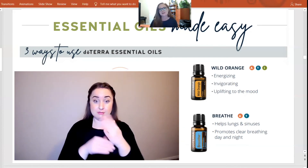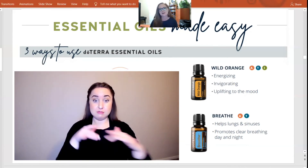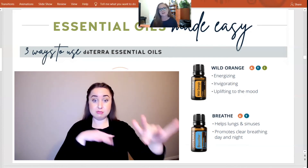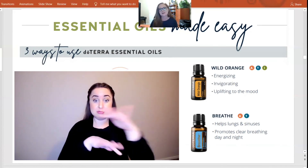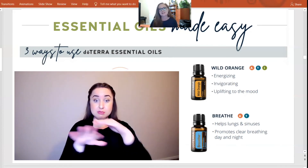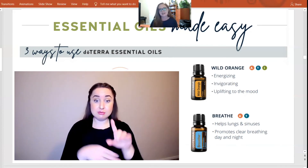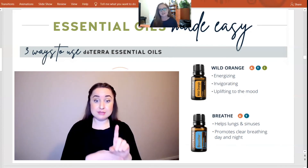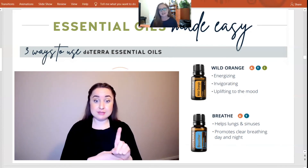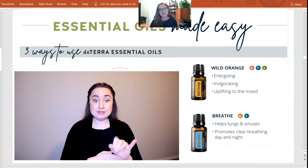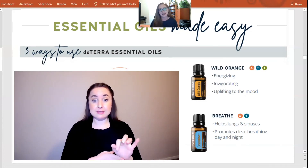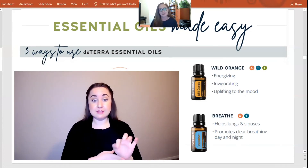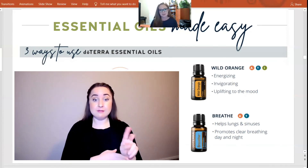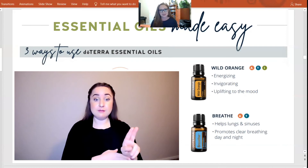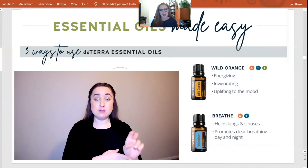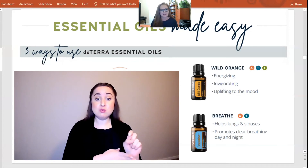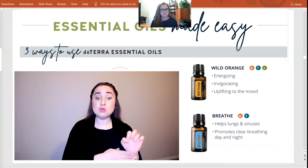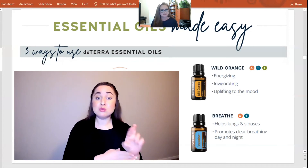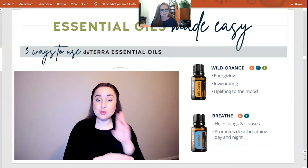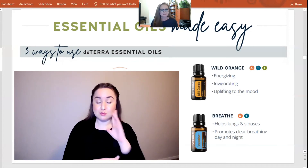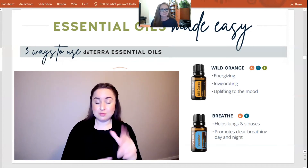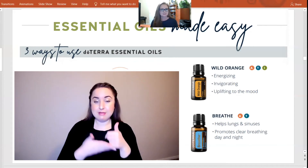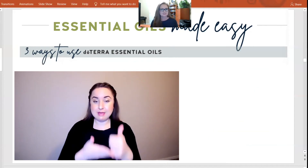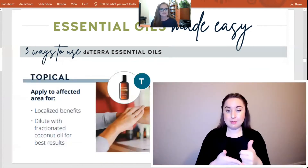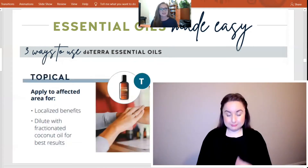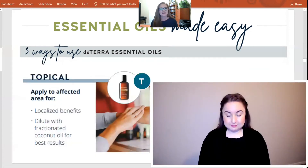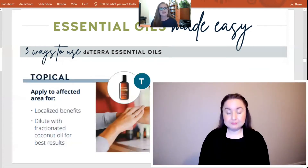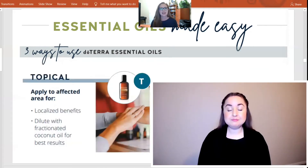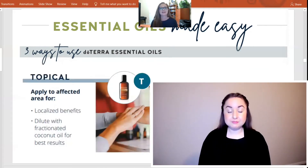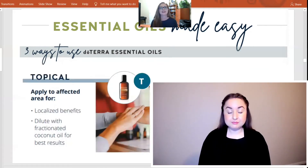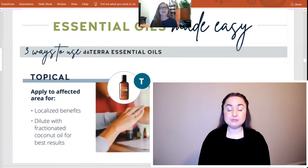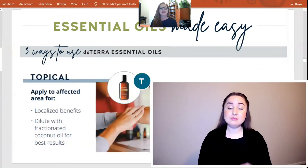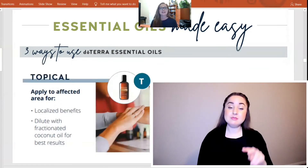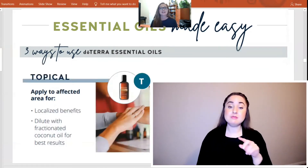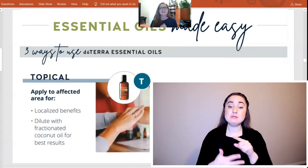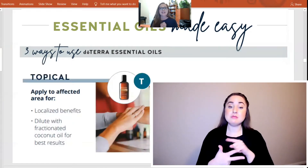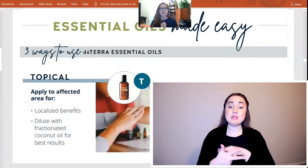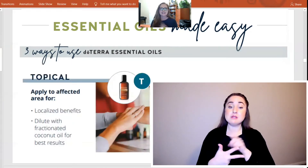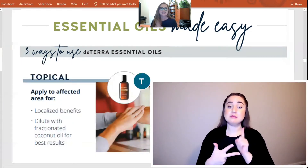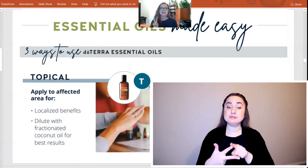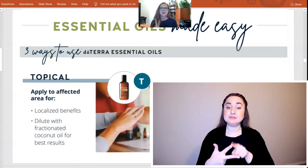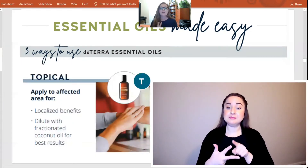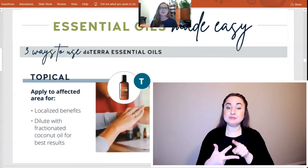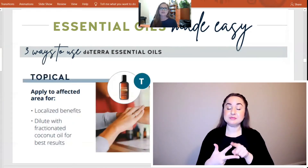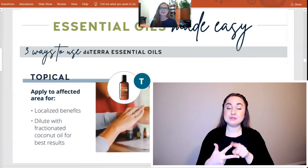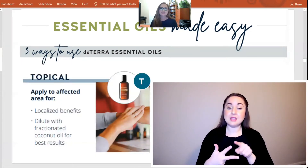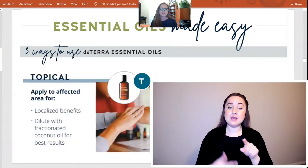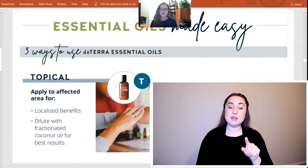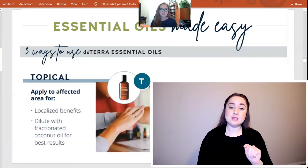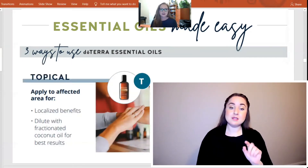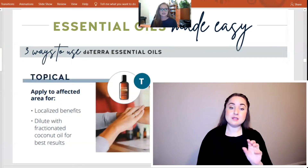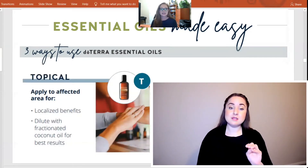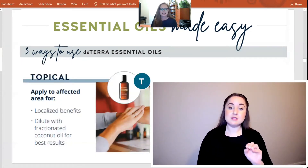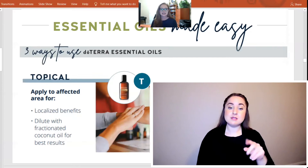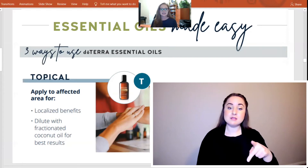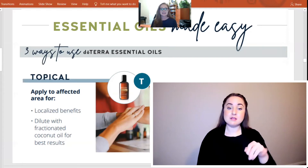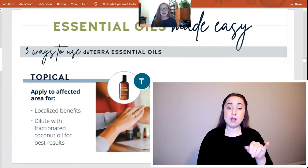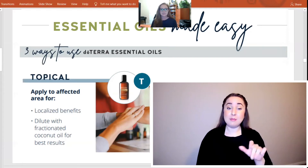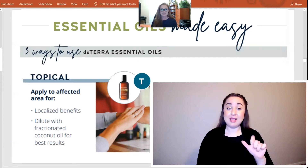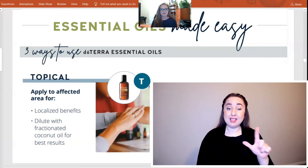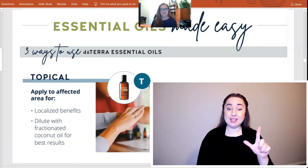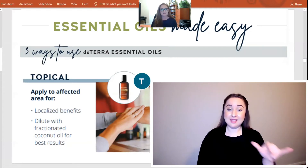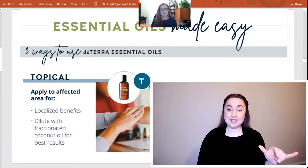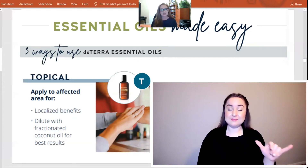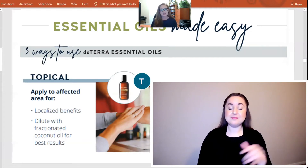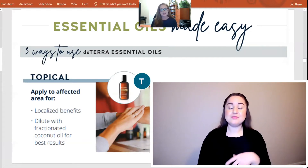diffuser will definitely help with that. Okay. The second way we use essential oils is